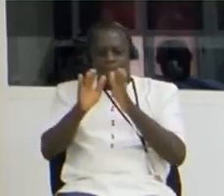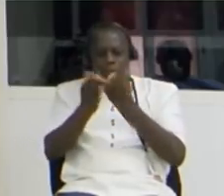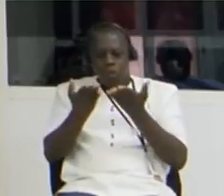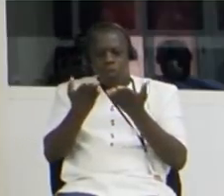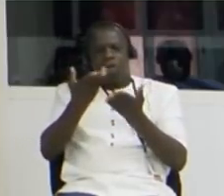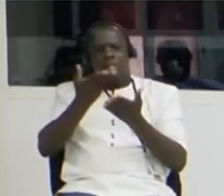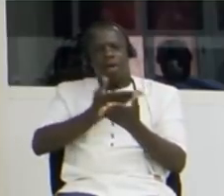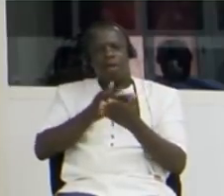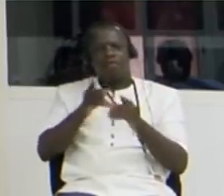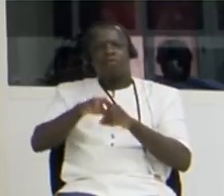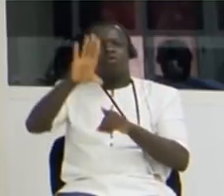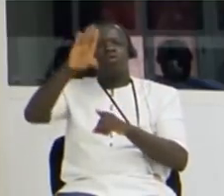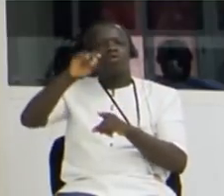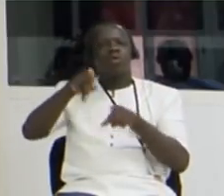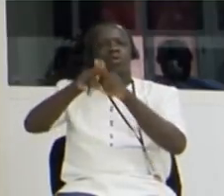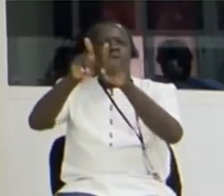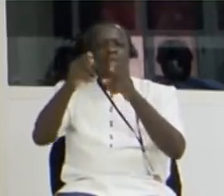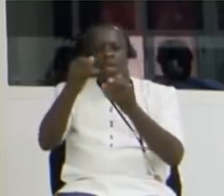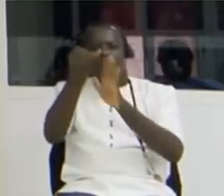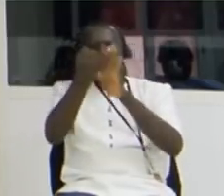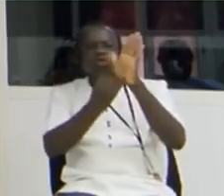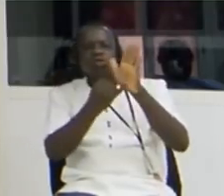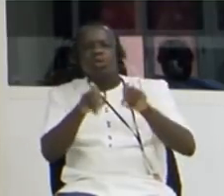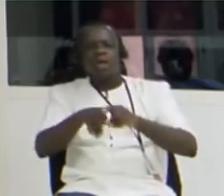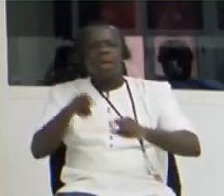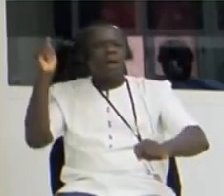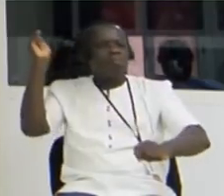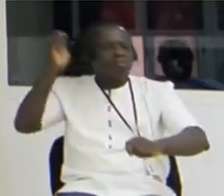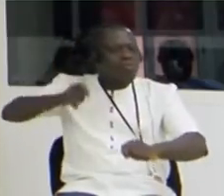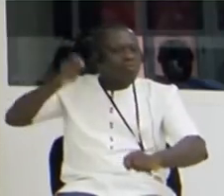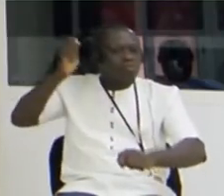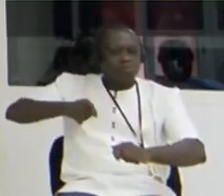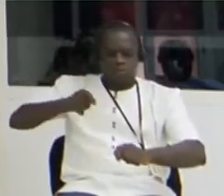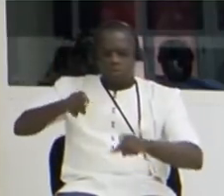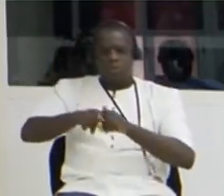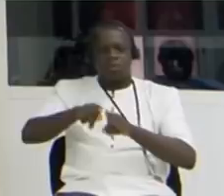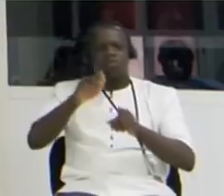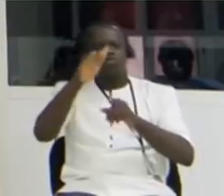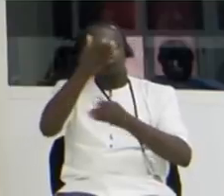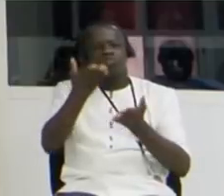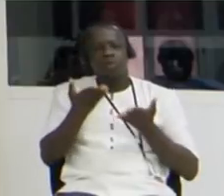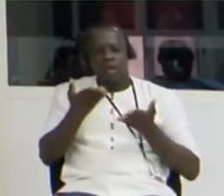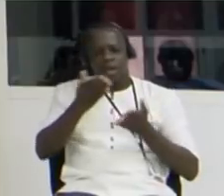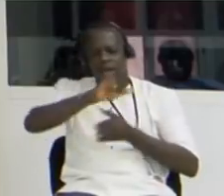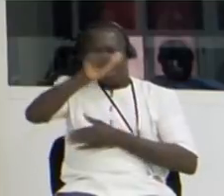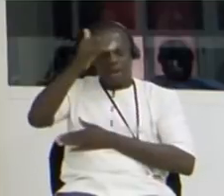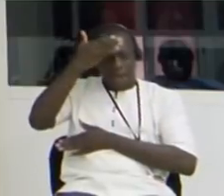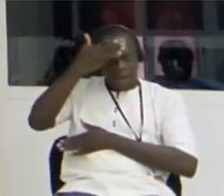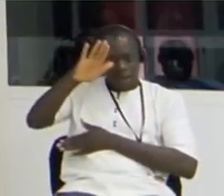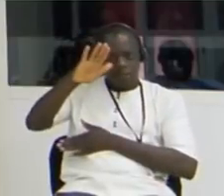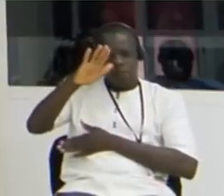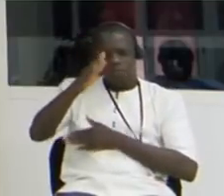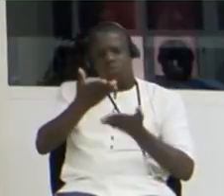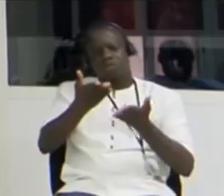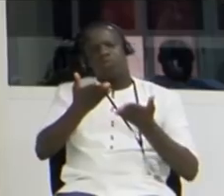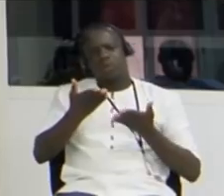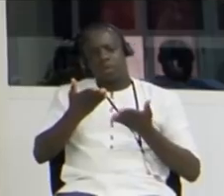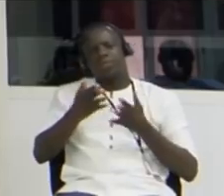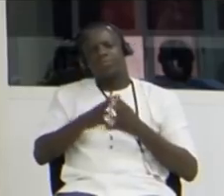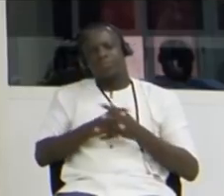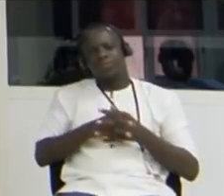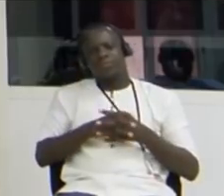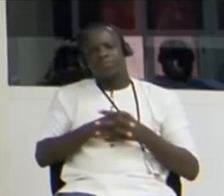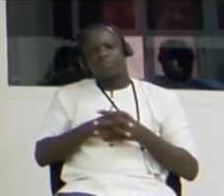issues of corporal punishment in our schools, and also the code of conduct for teachers. I assume that